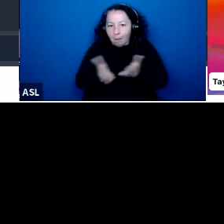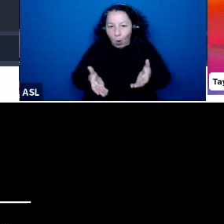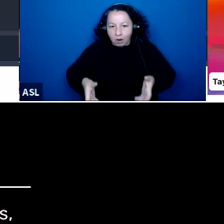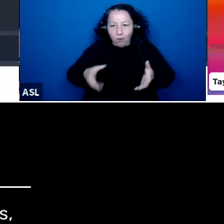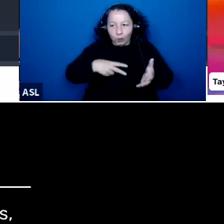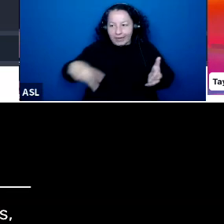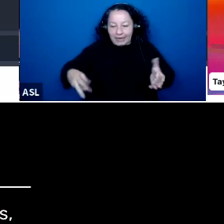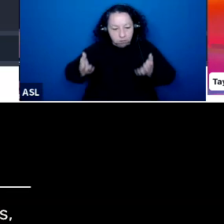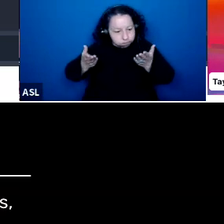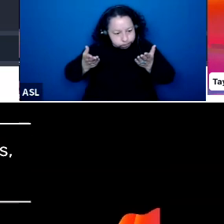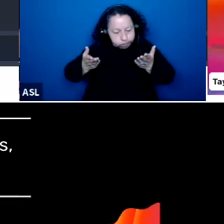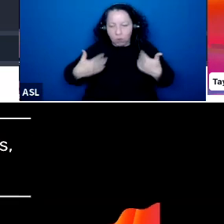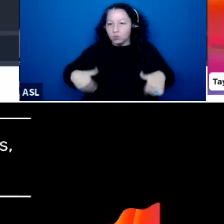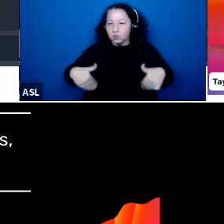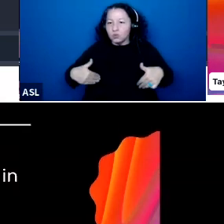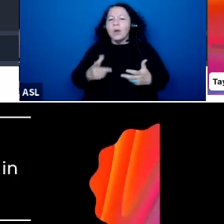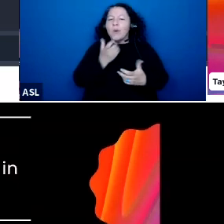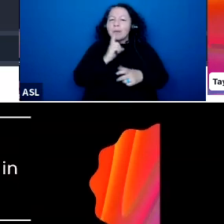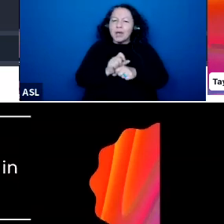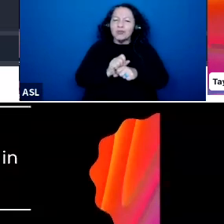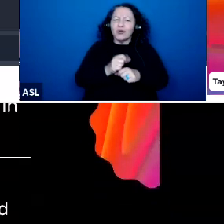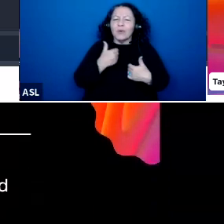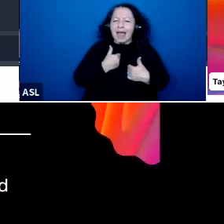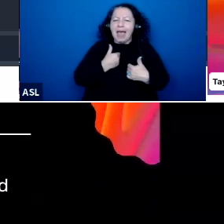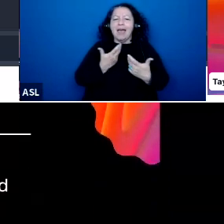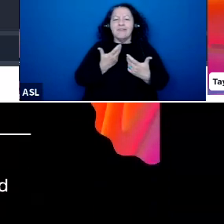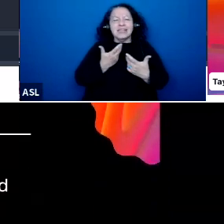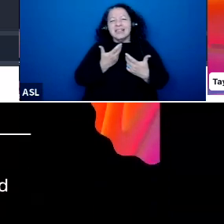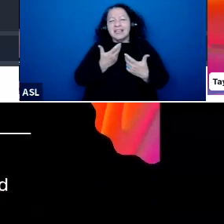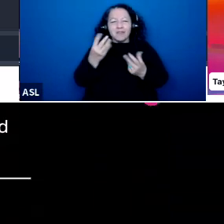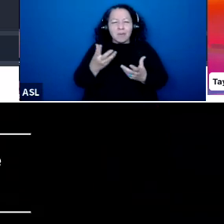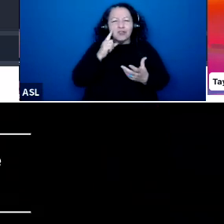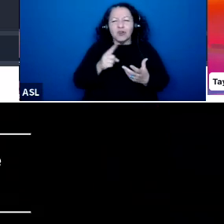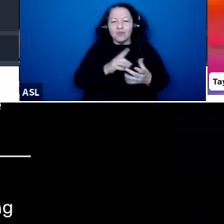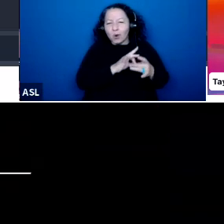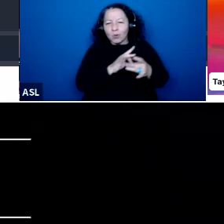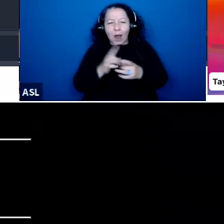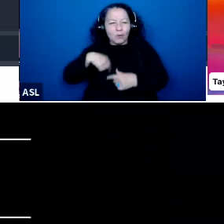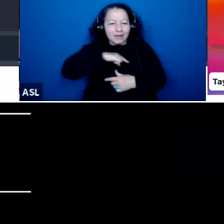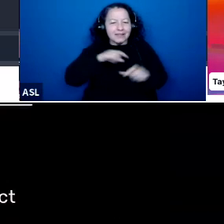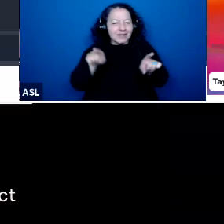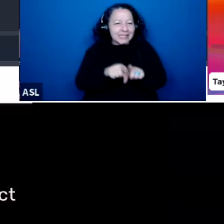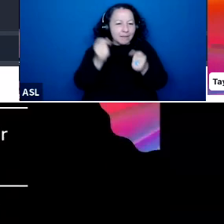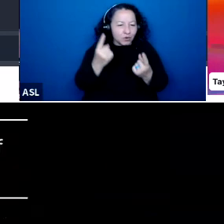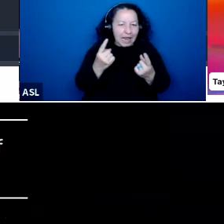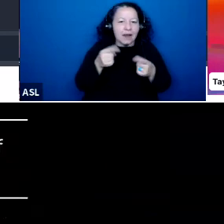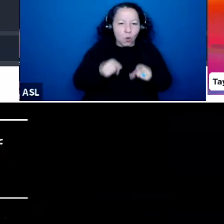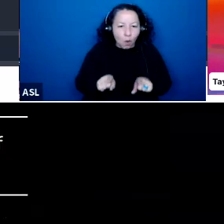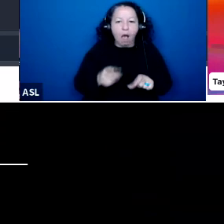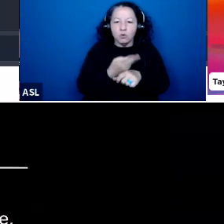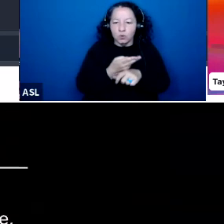We just wanted to make sure to ground and that we have the same understanding of these terms as we walk throughout the